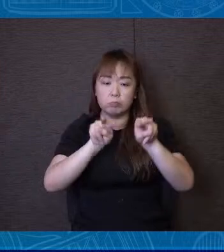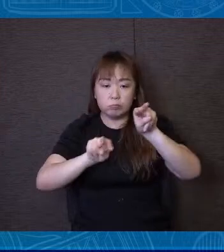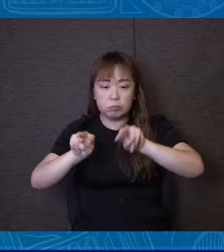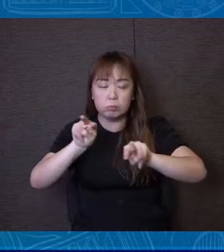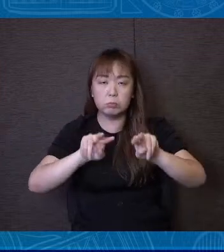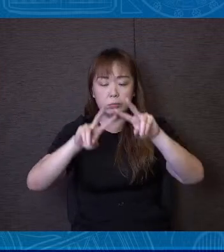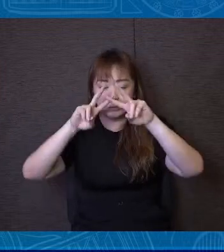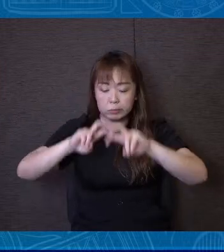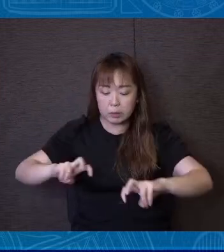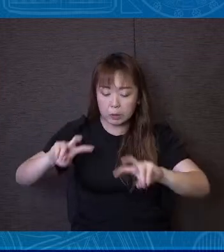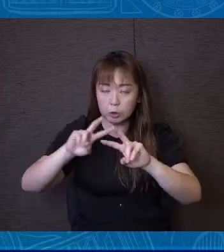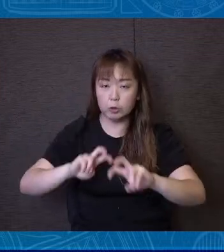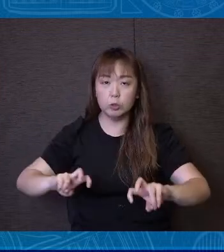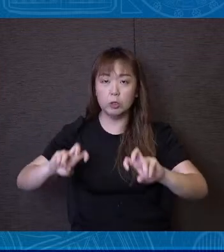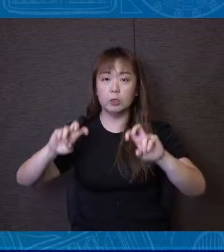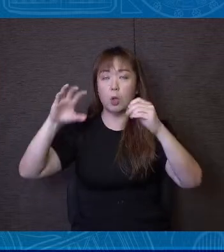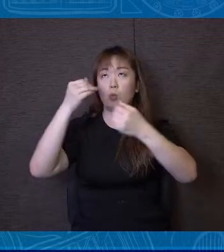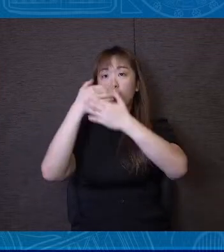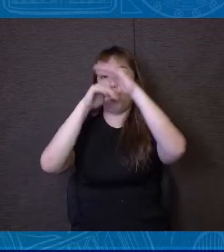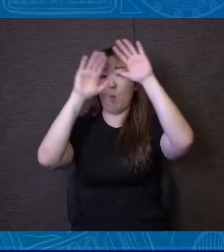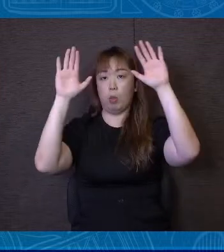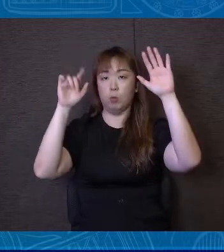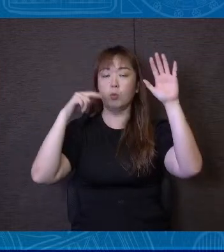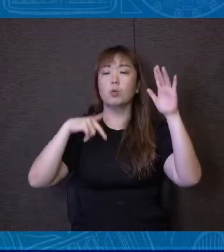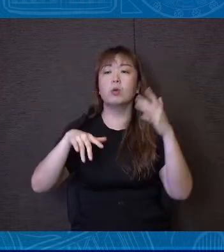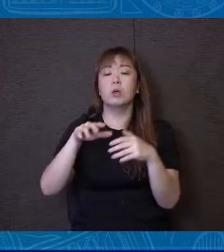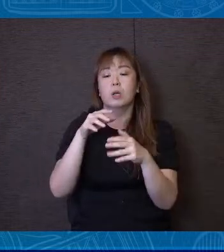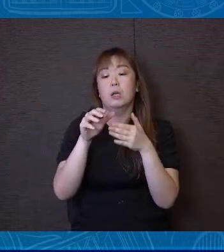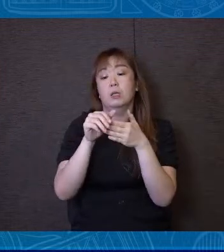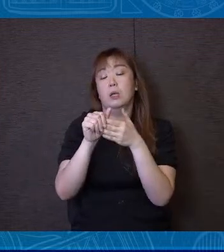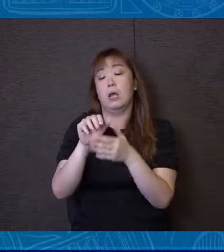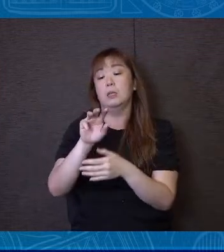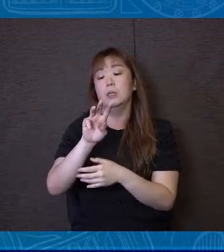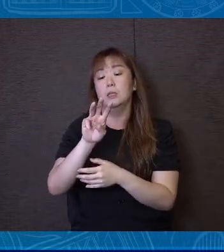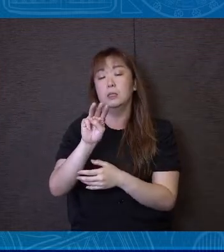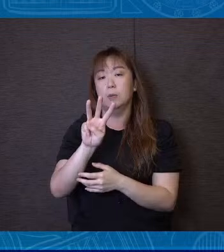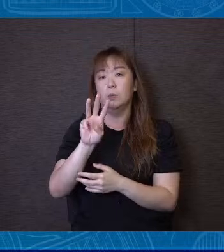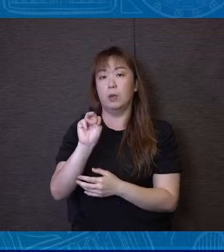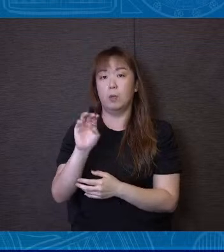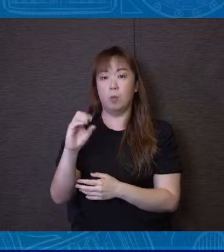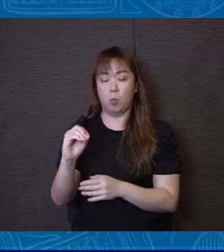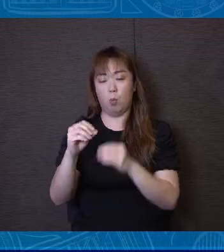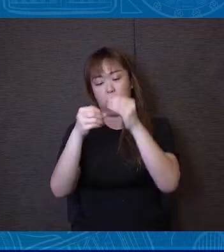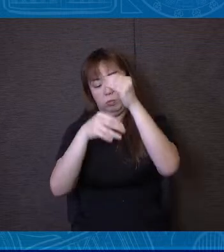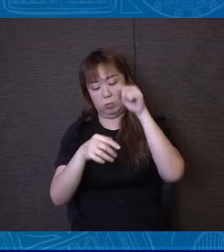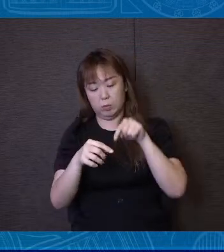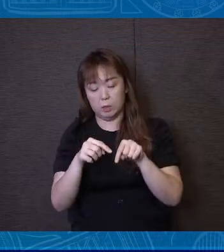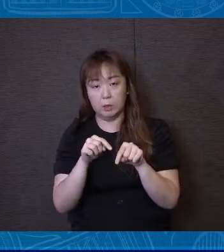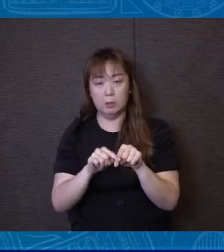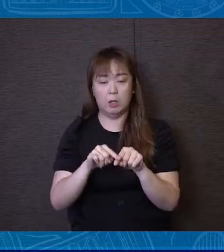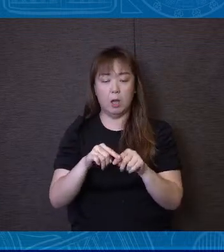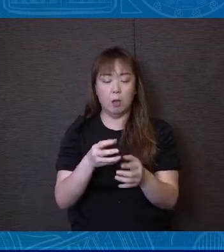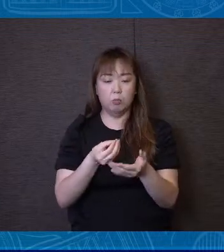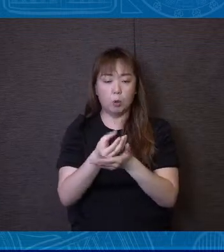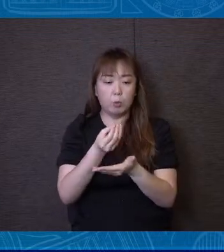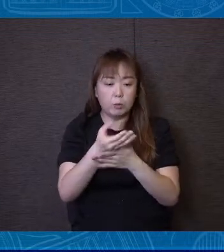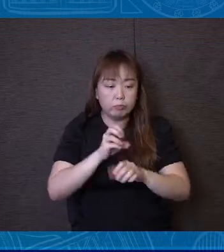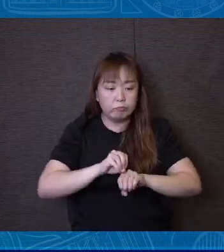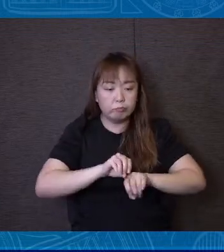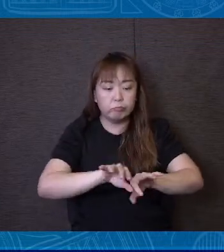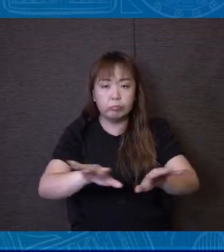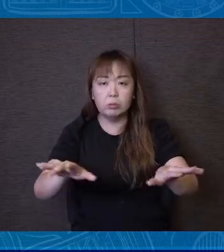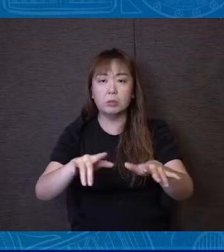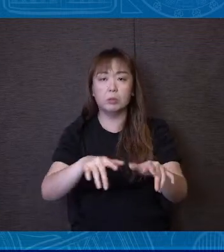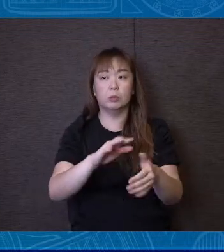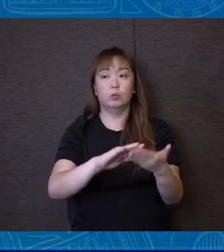analysis of weather events led by WMO, to Pillar 3, warning, dissemination, and communication, which is